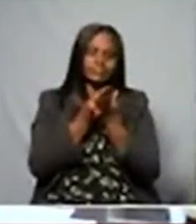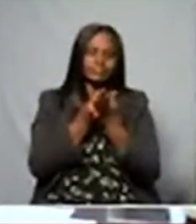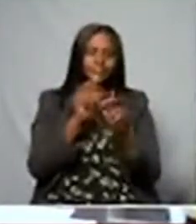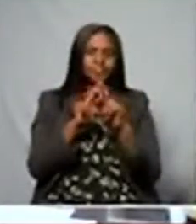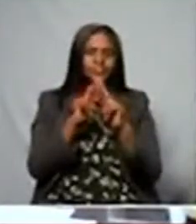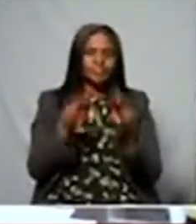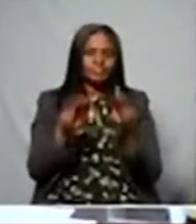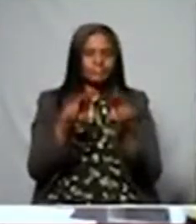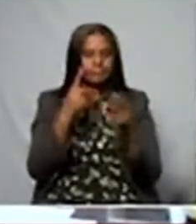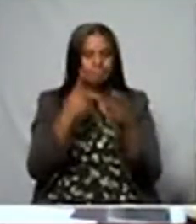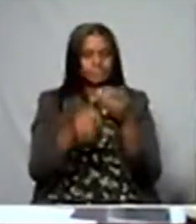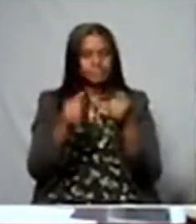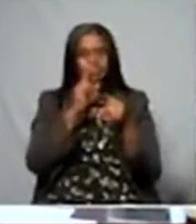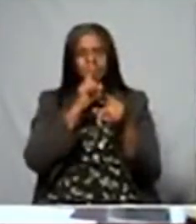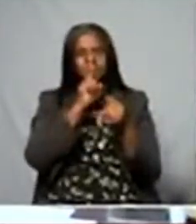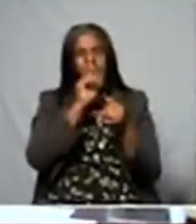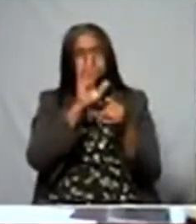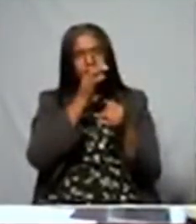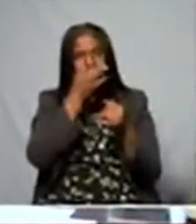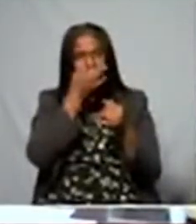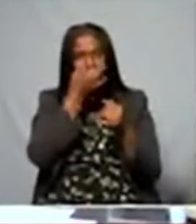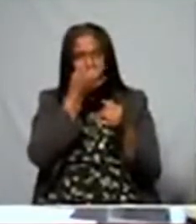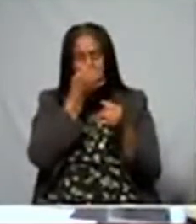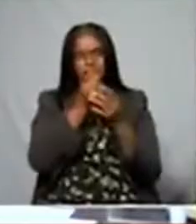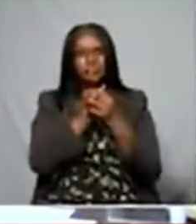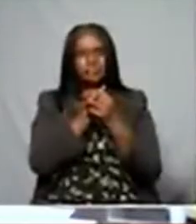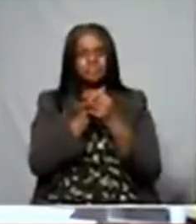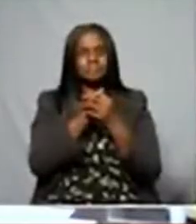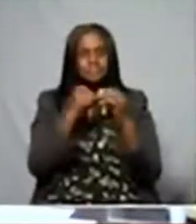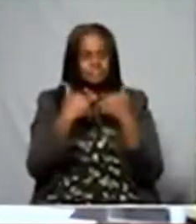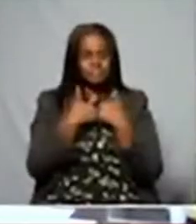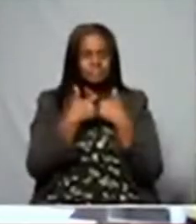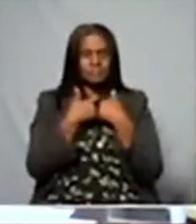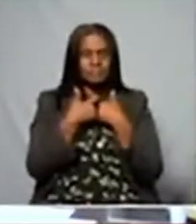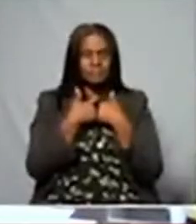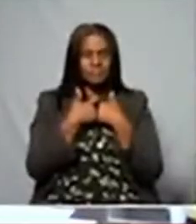Chair, what is real is that we've had